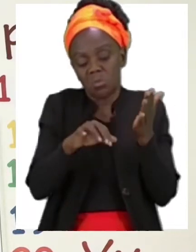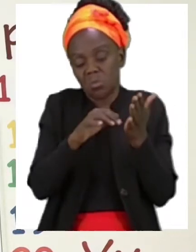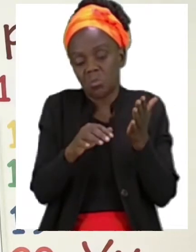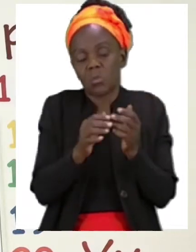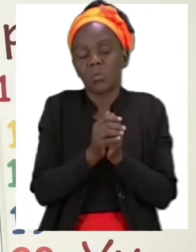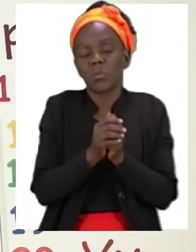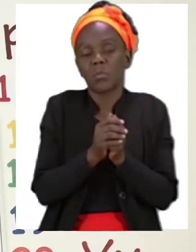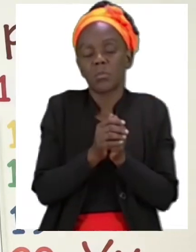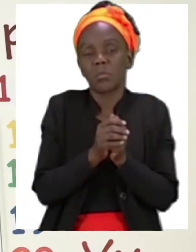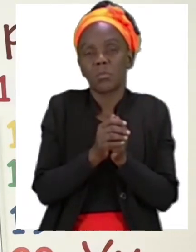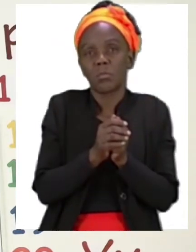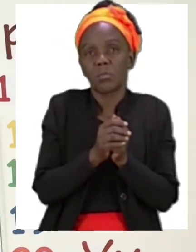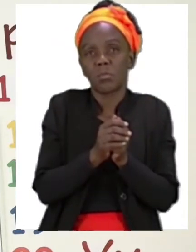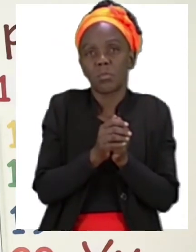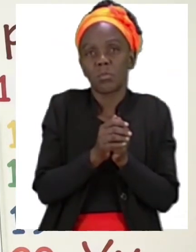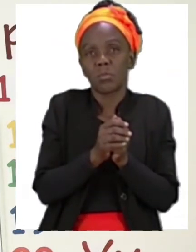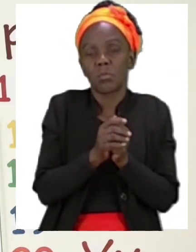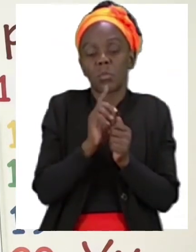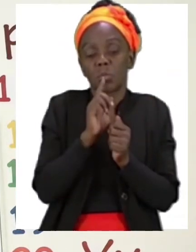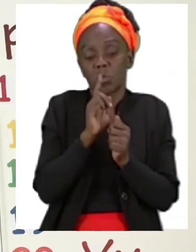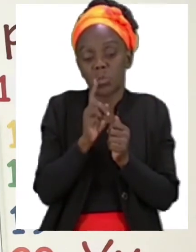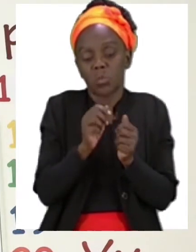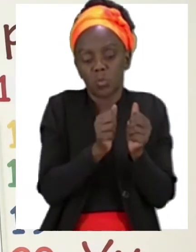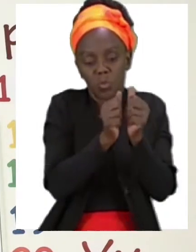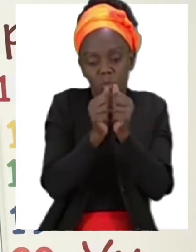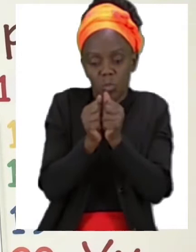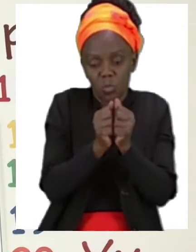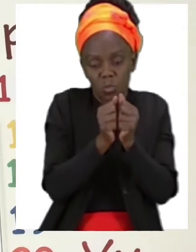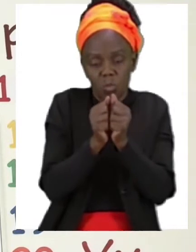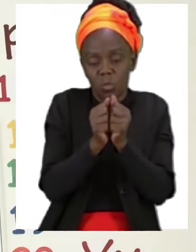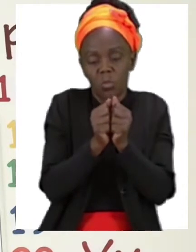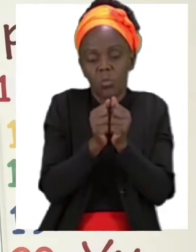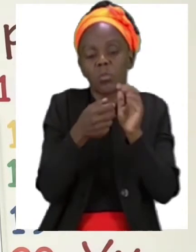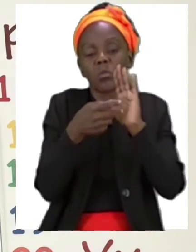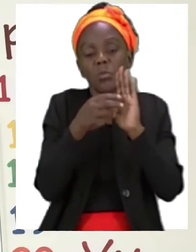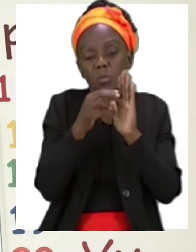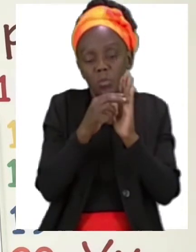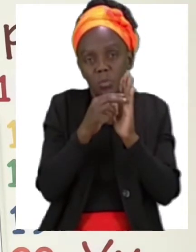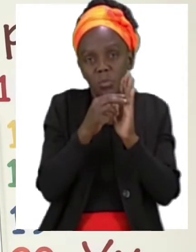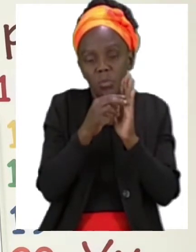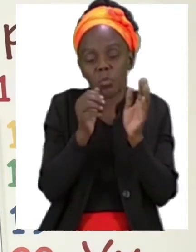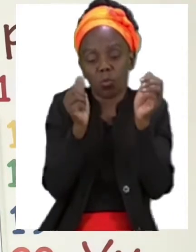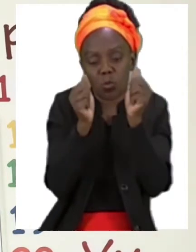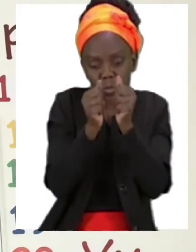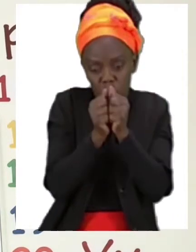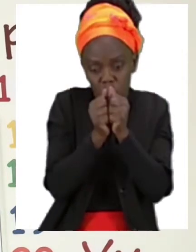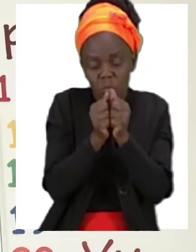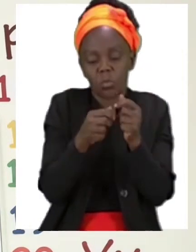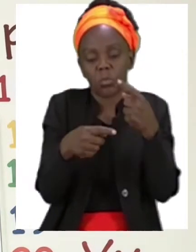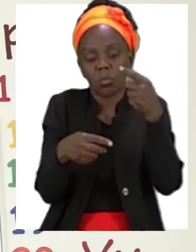together, that means we are putting things together. So this is a